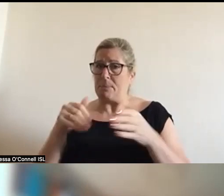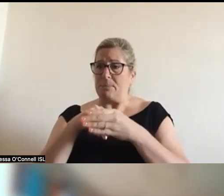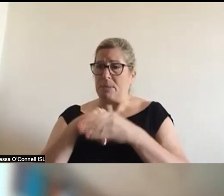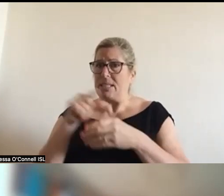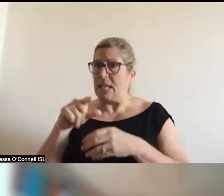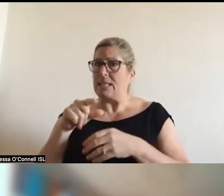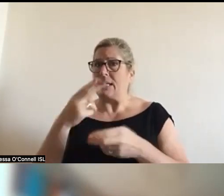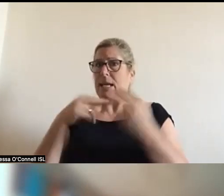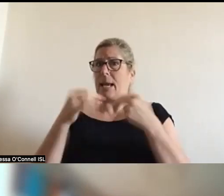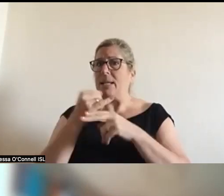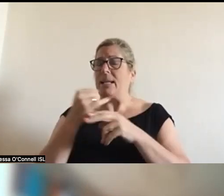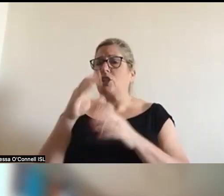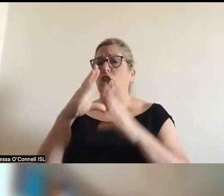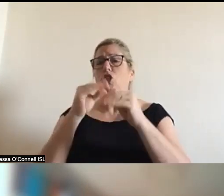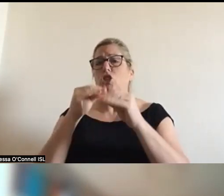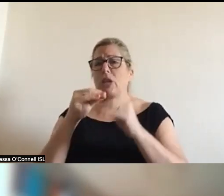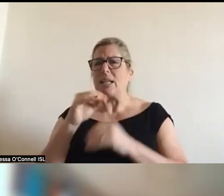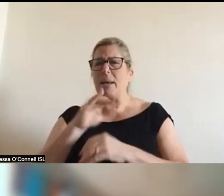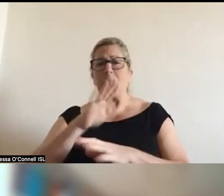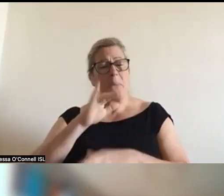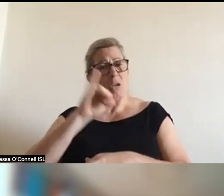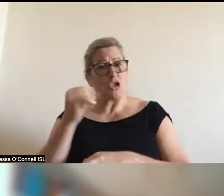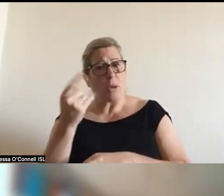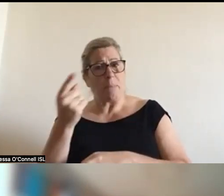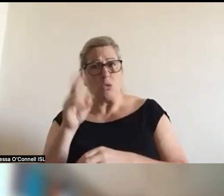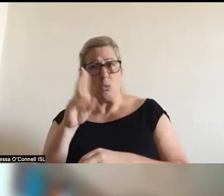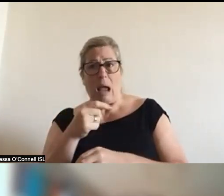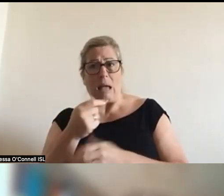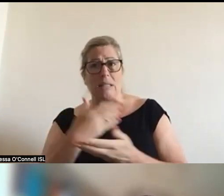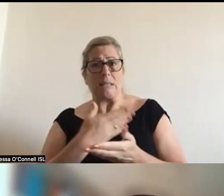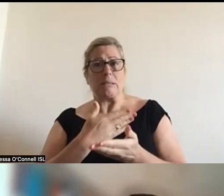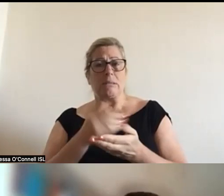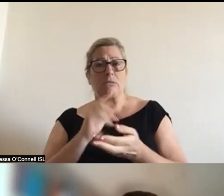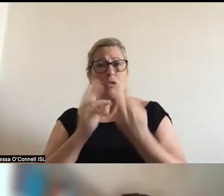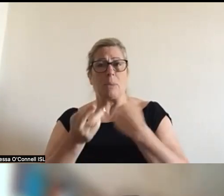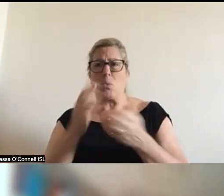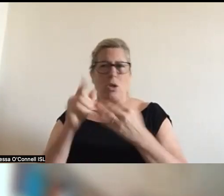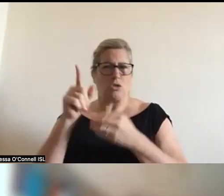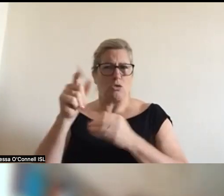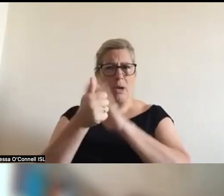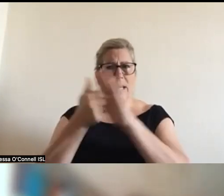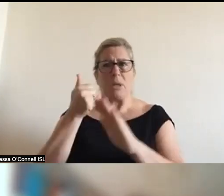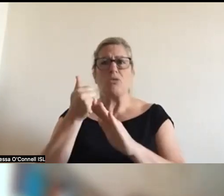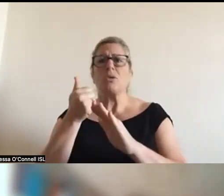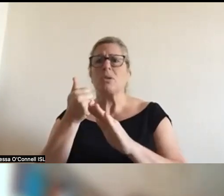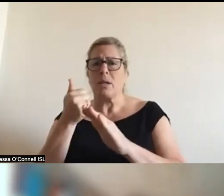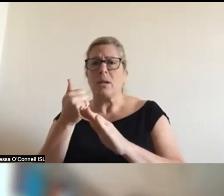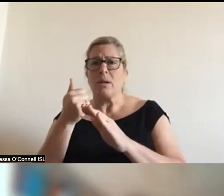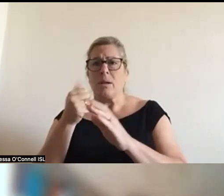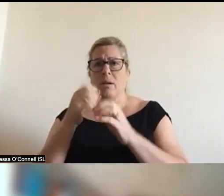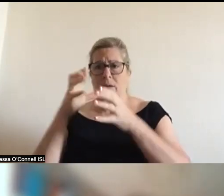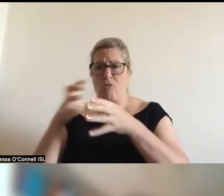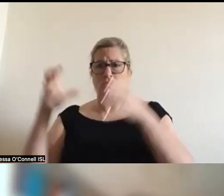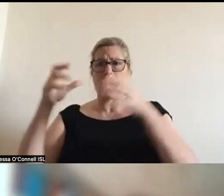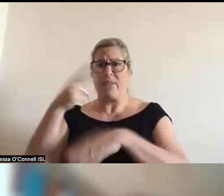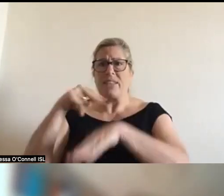in the chat box. Jéromine, maybe if you wouldn't mind, I'll start with you. Like, what's your experience of the sort of the rise of nationalist parties, the rise of